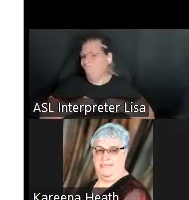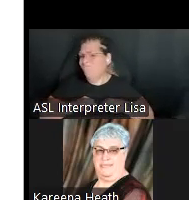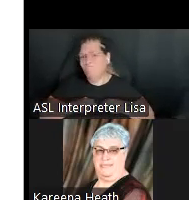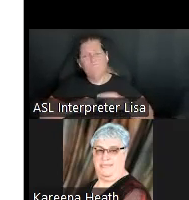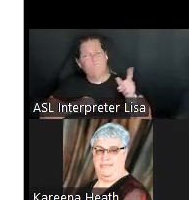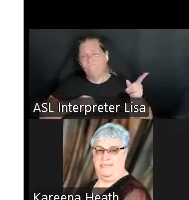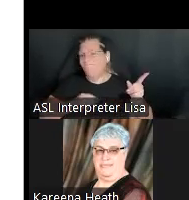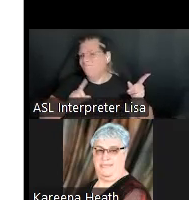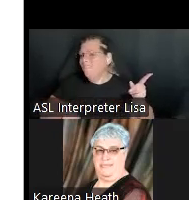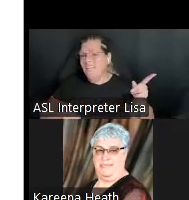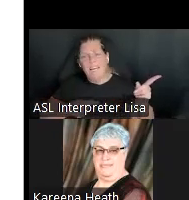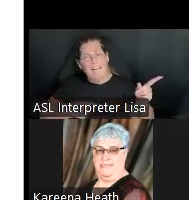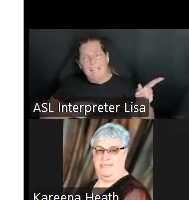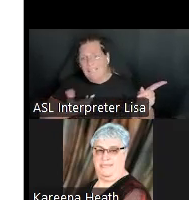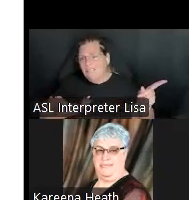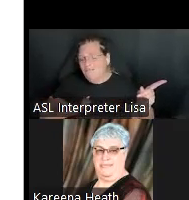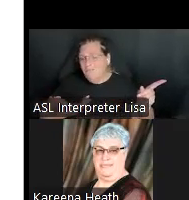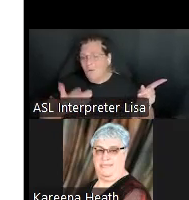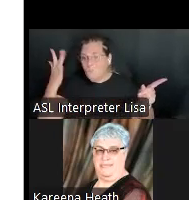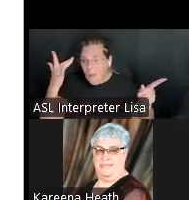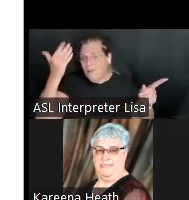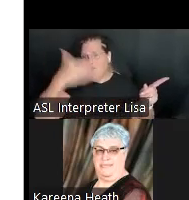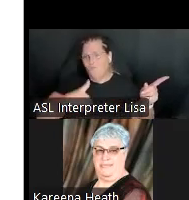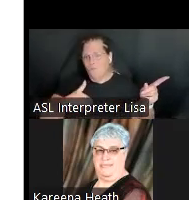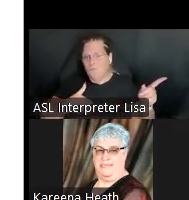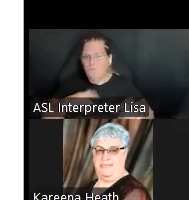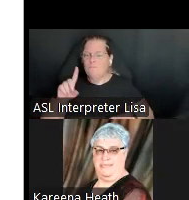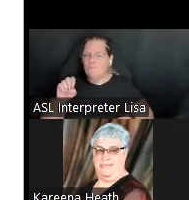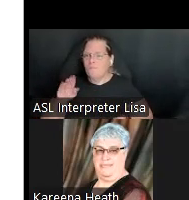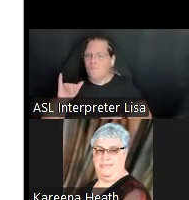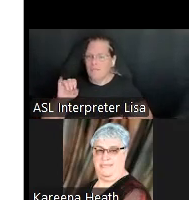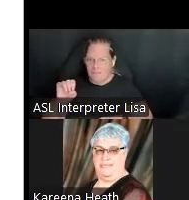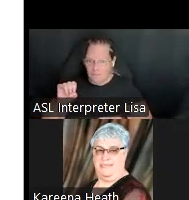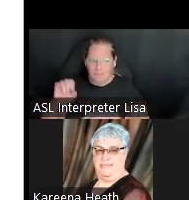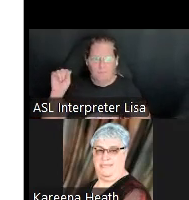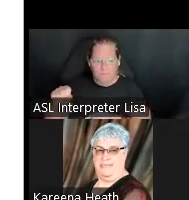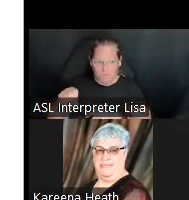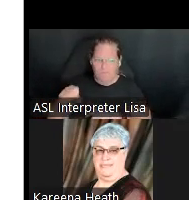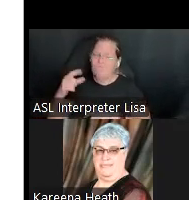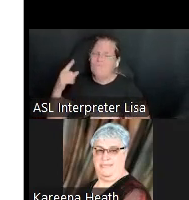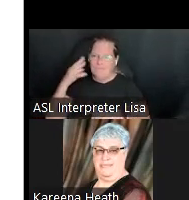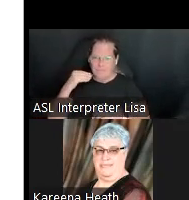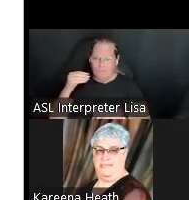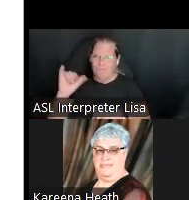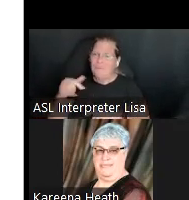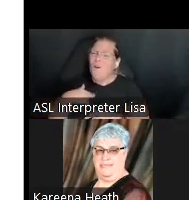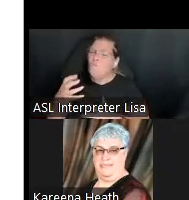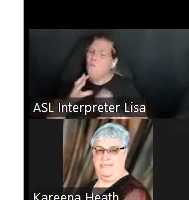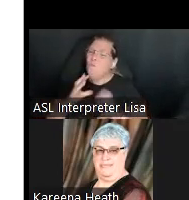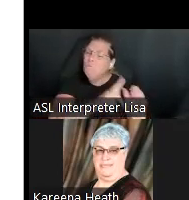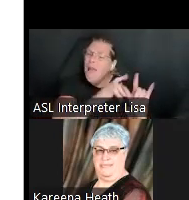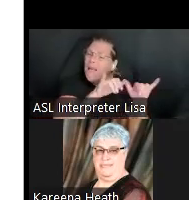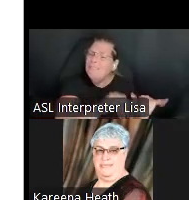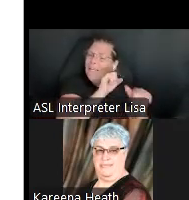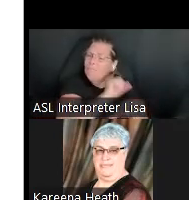situation as a result of the stroke that she had. Yes, I have heard that from clients where people say they want to return to the work or